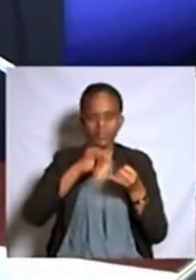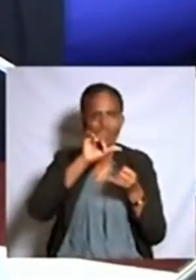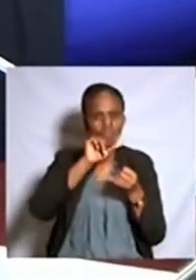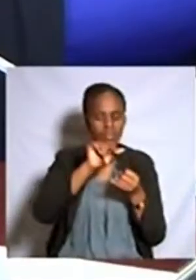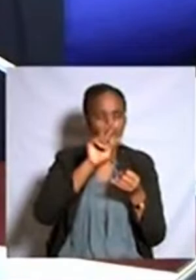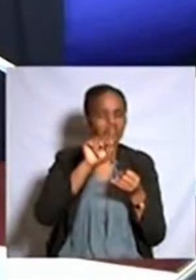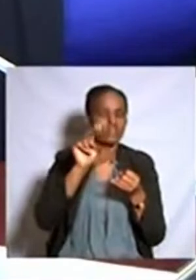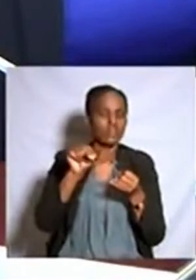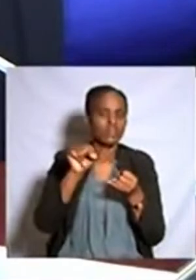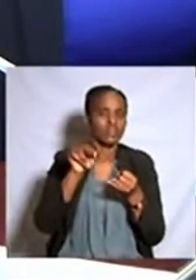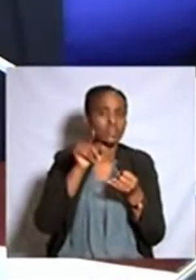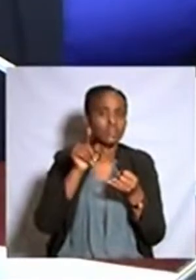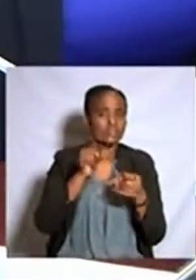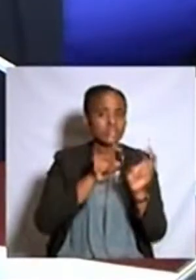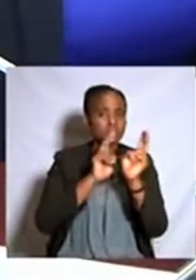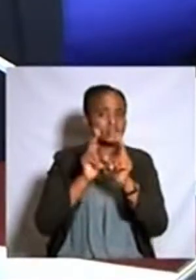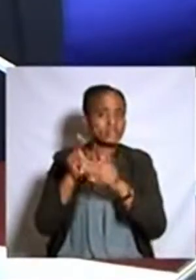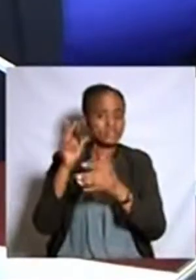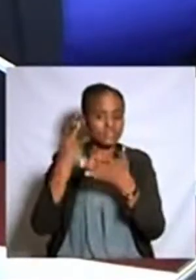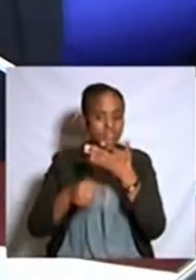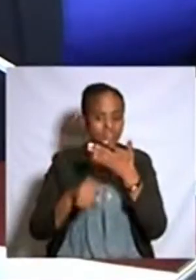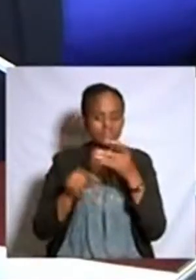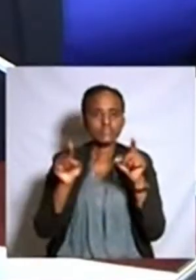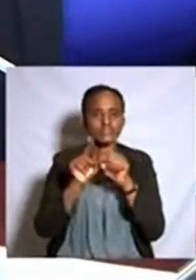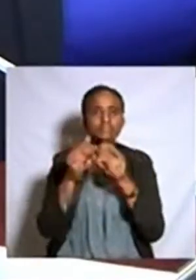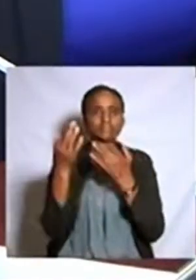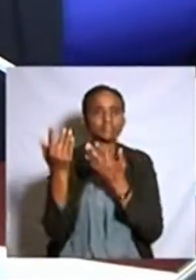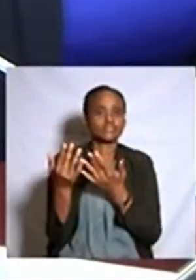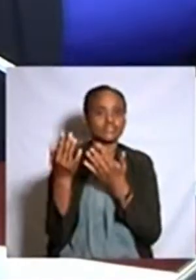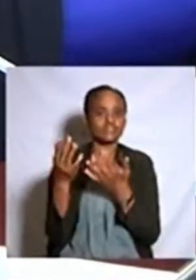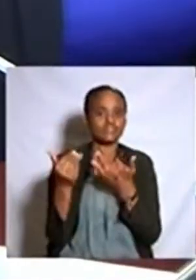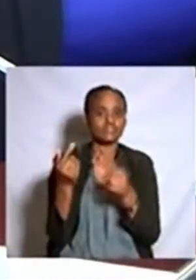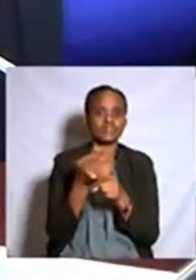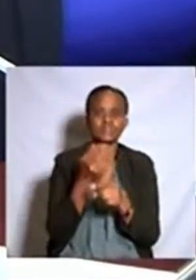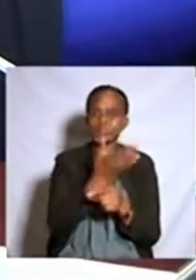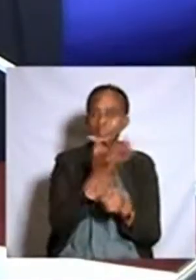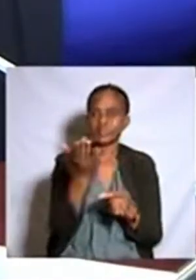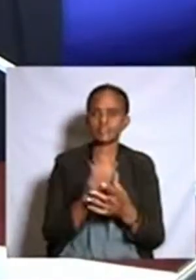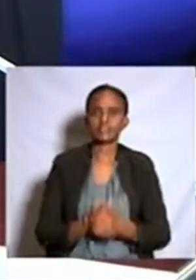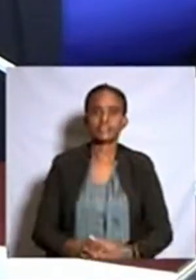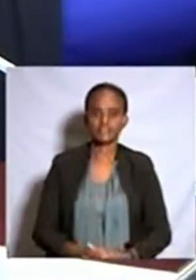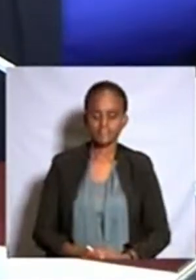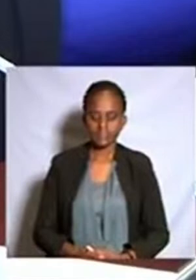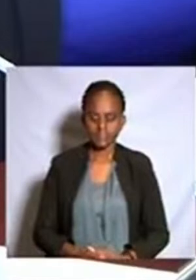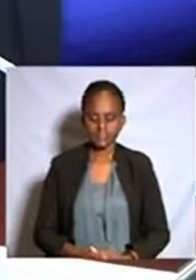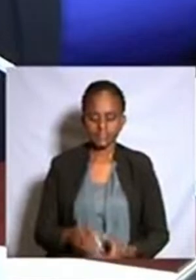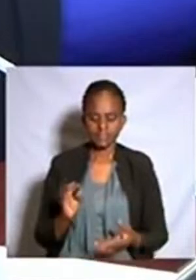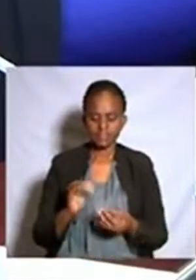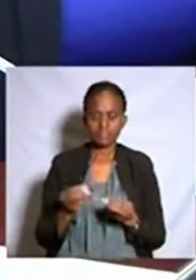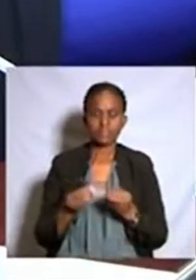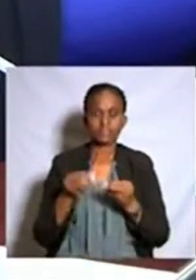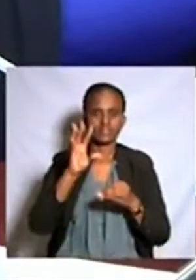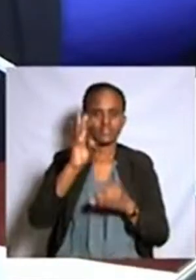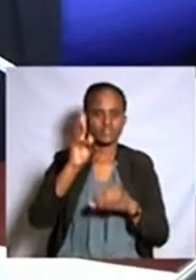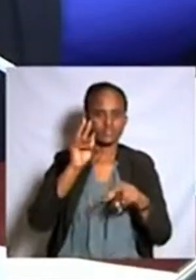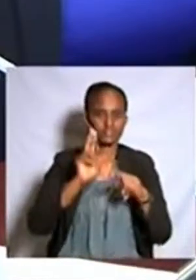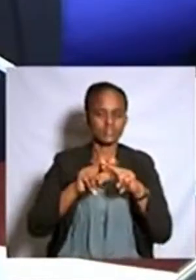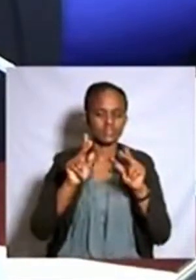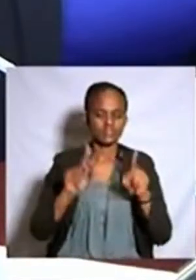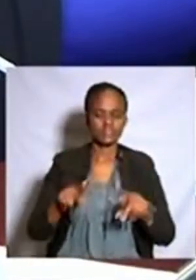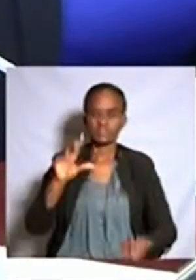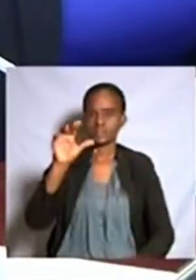2022. A formal response was being awaited from them. Item 6, Chair, is